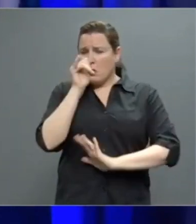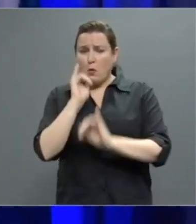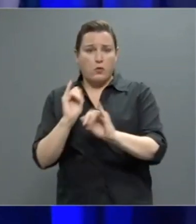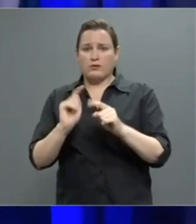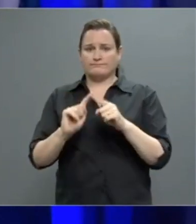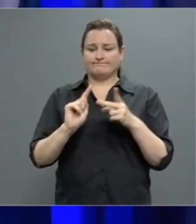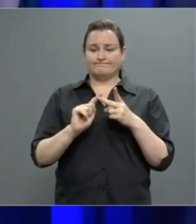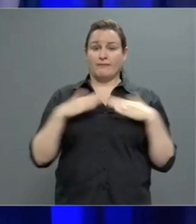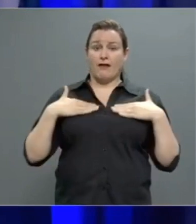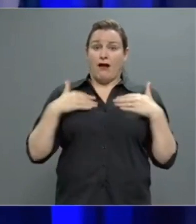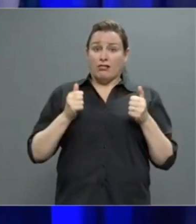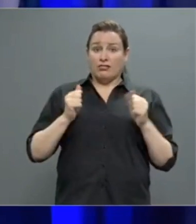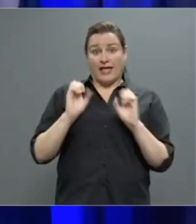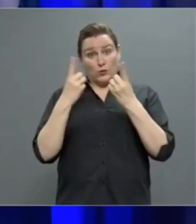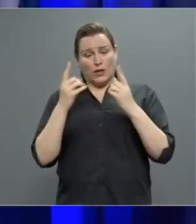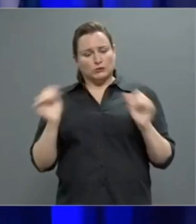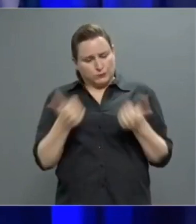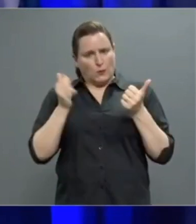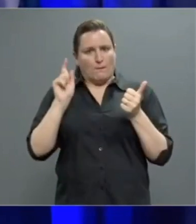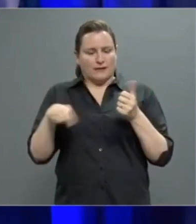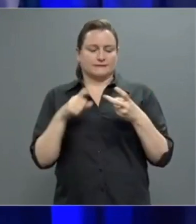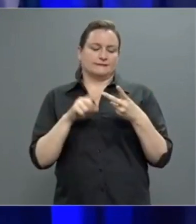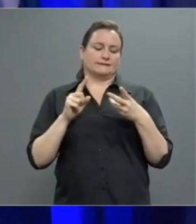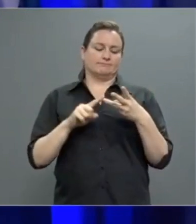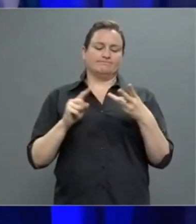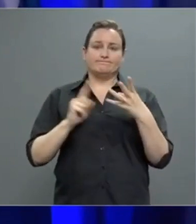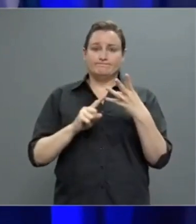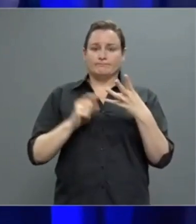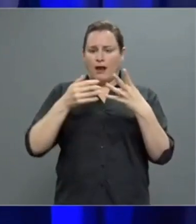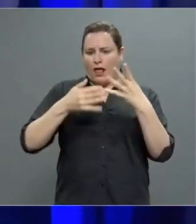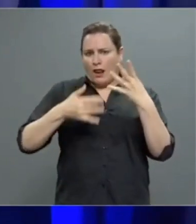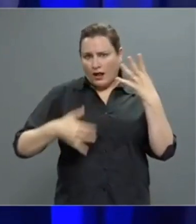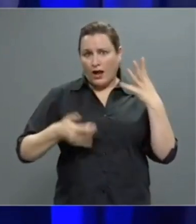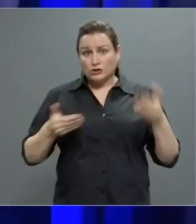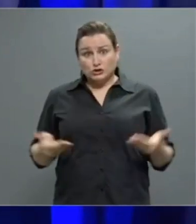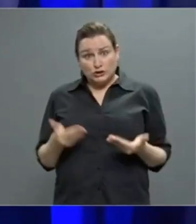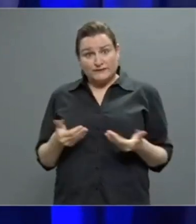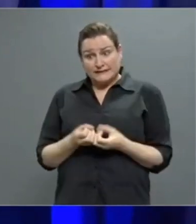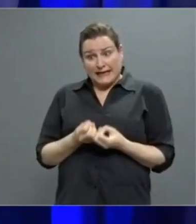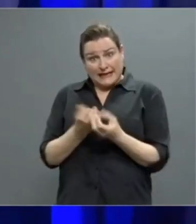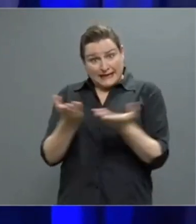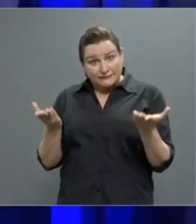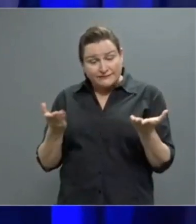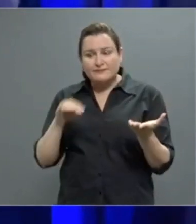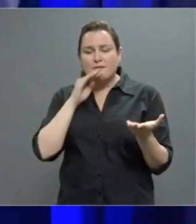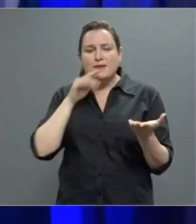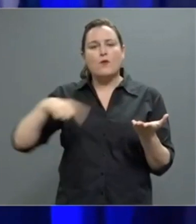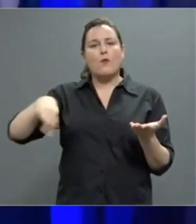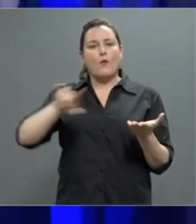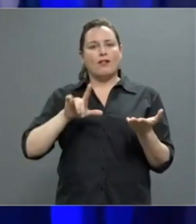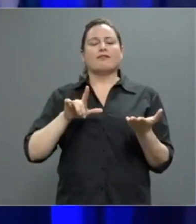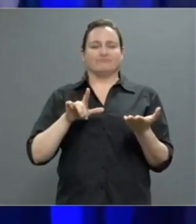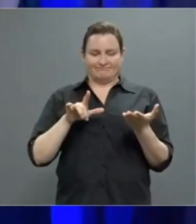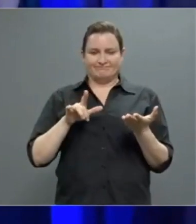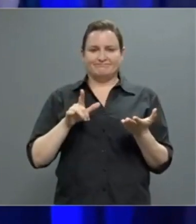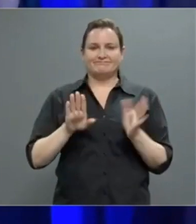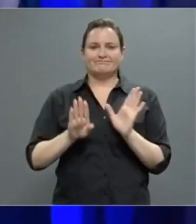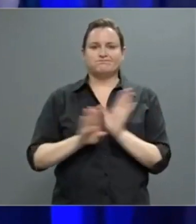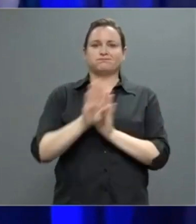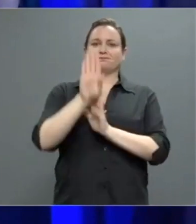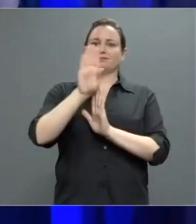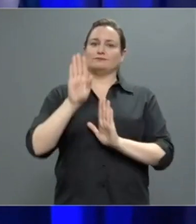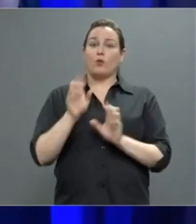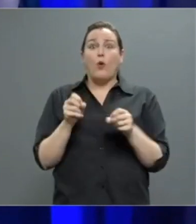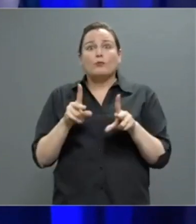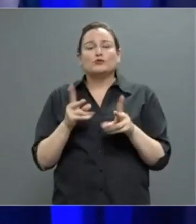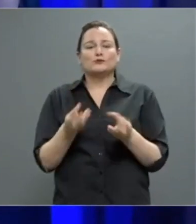and healthcare, and other services that all people need to unlock the opportunity that lies within. We're going to take